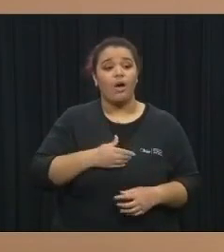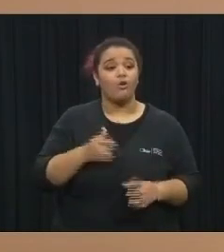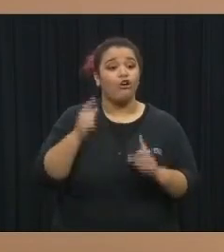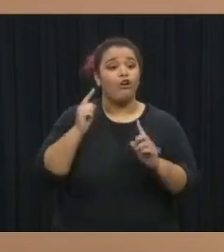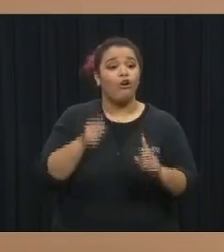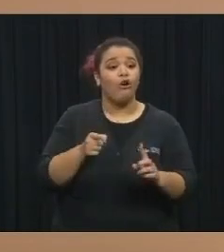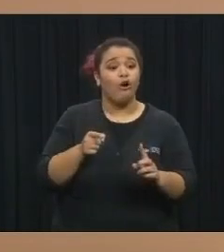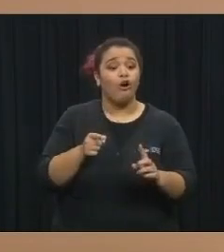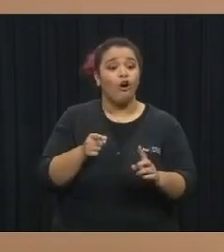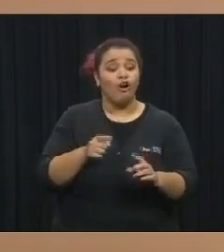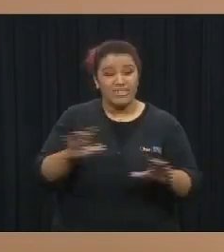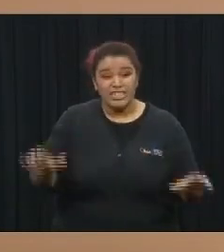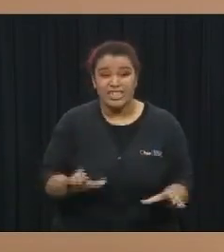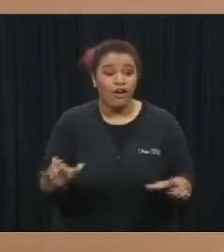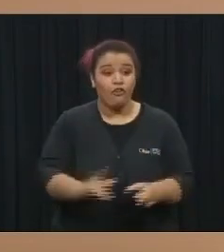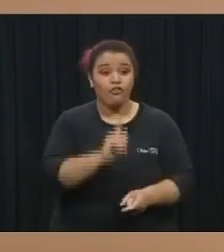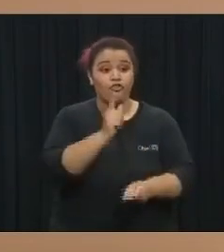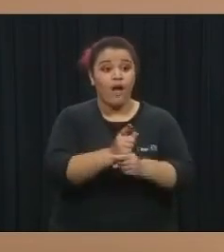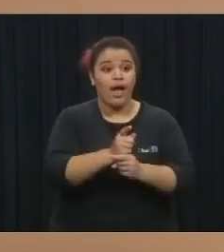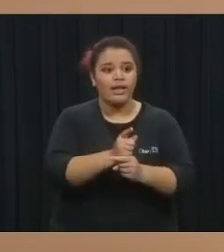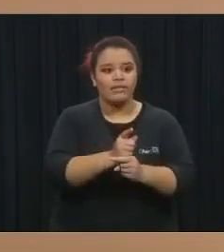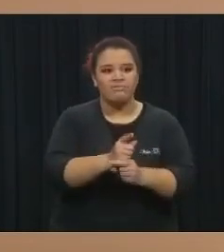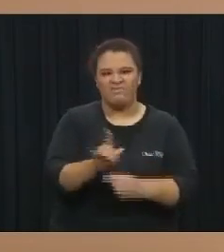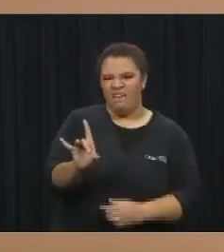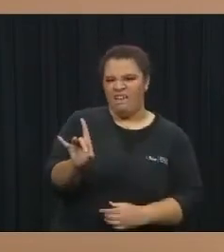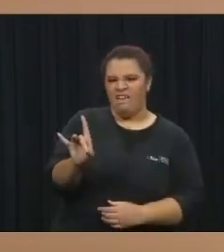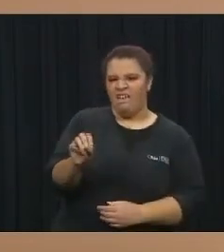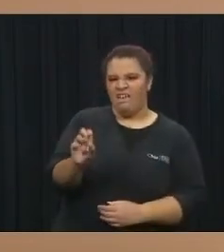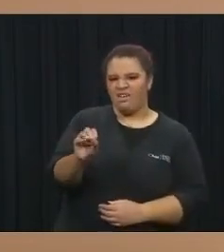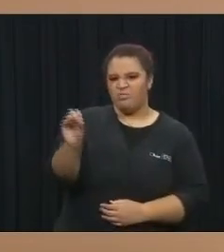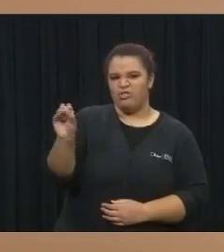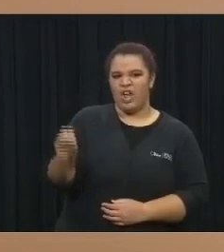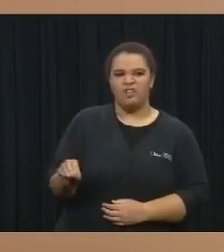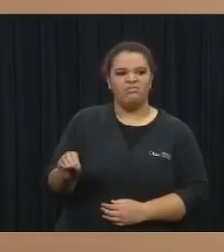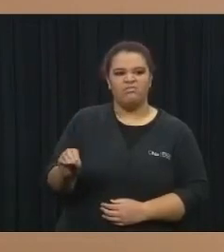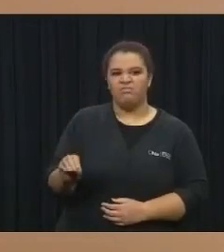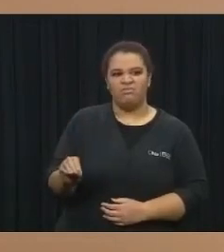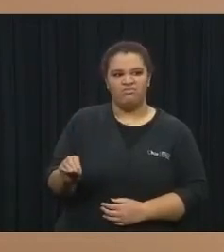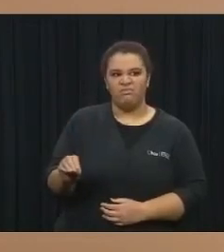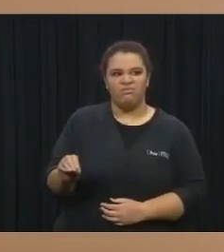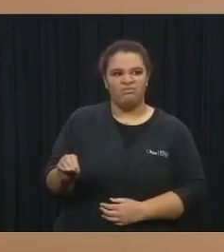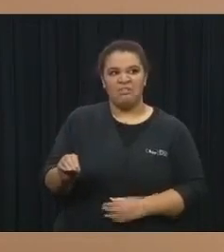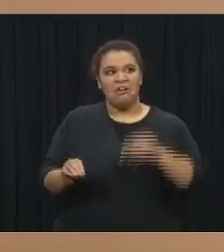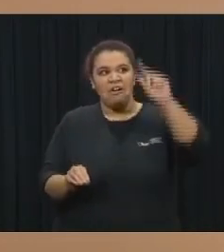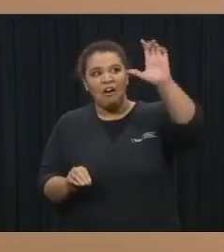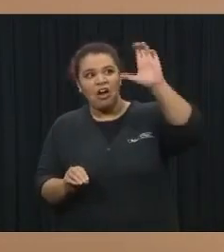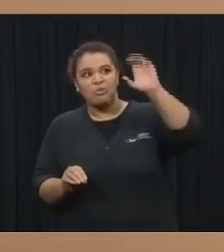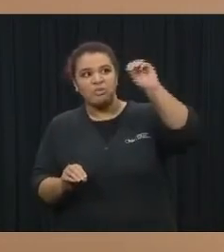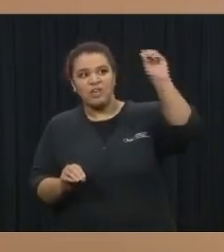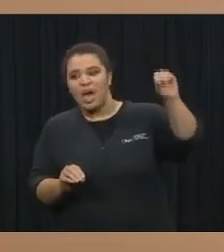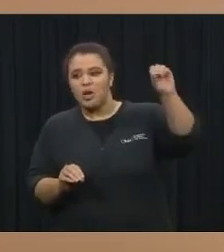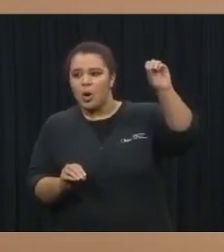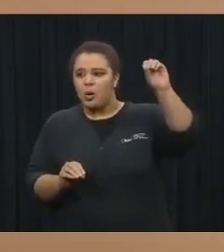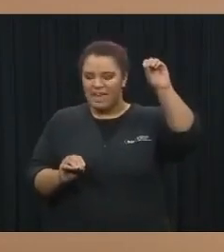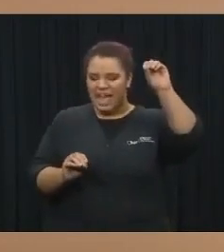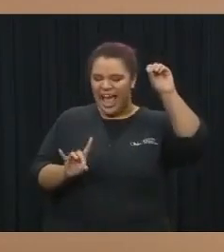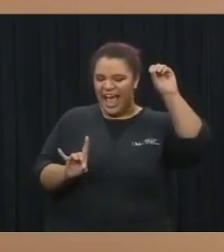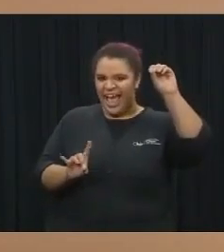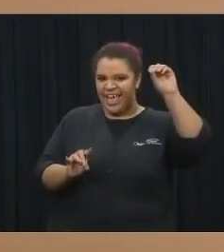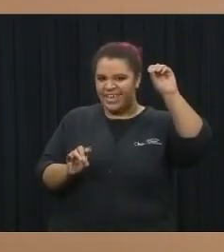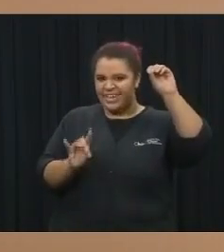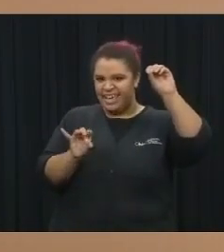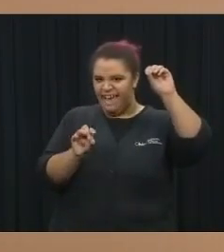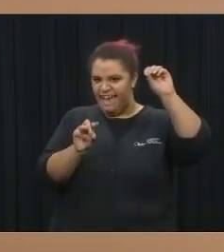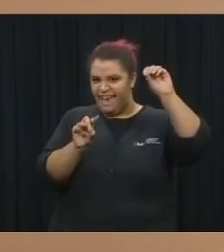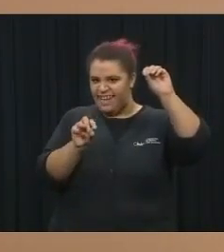here. We do everything we can, and that's all any of us can do. And what I want each and every one of you to do is take a look at